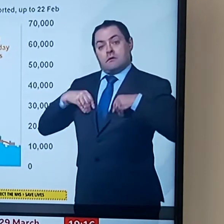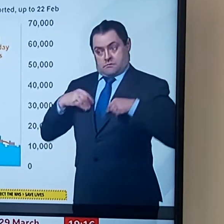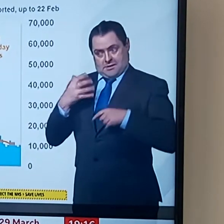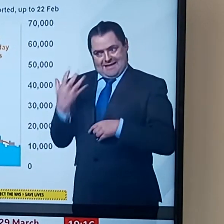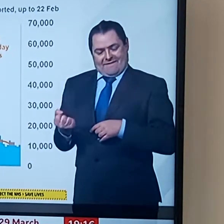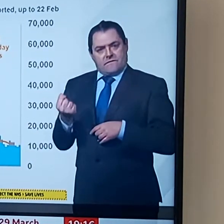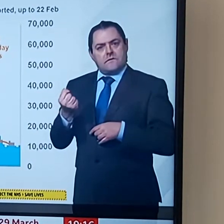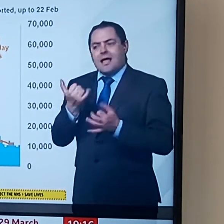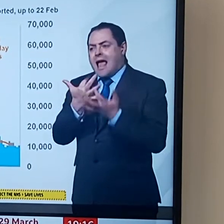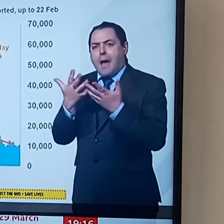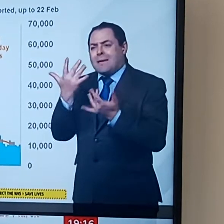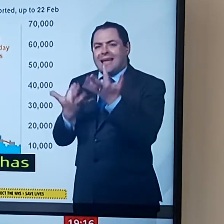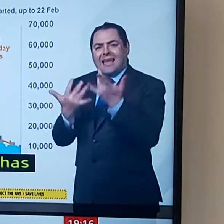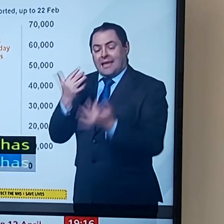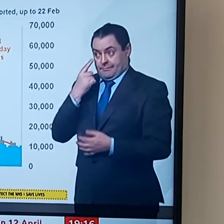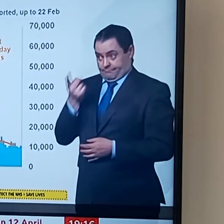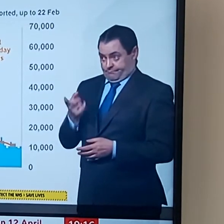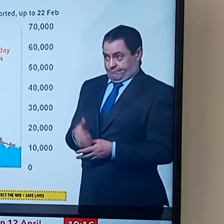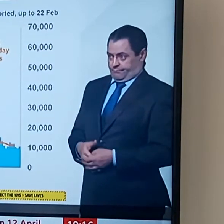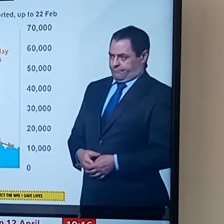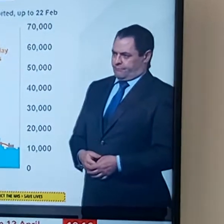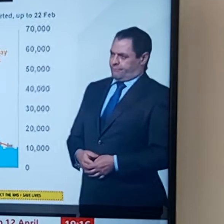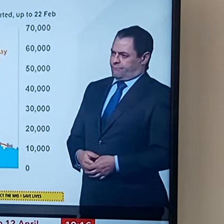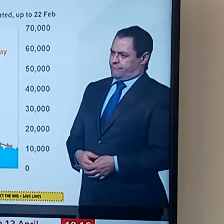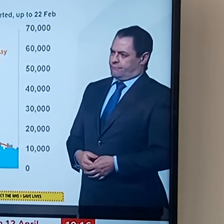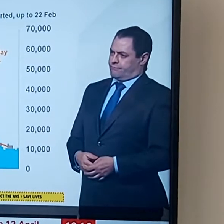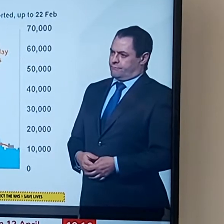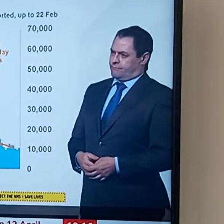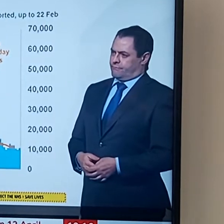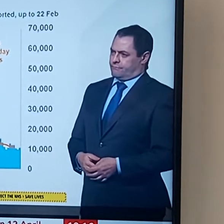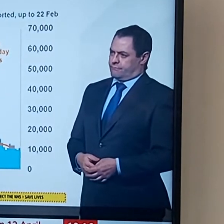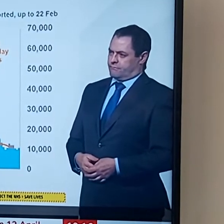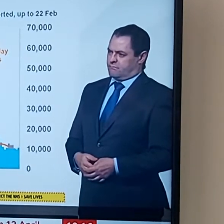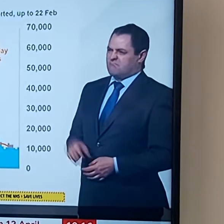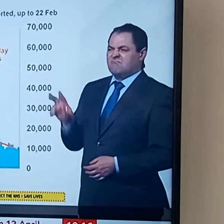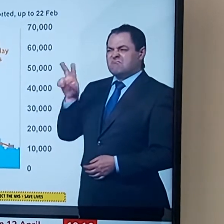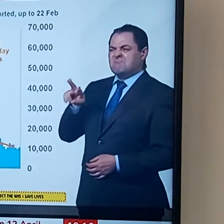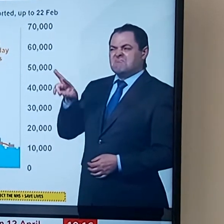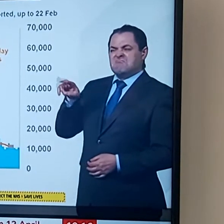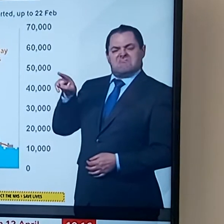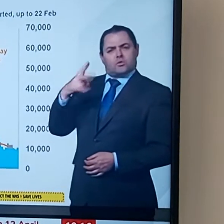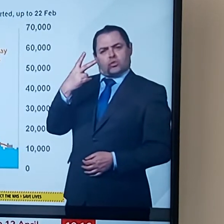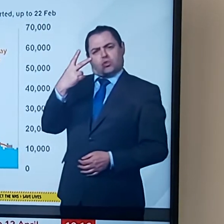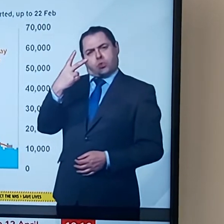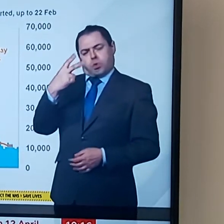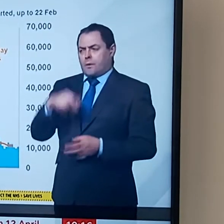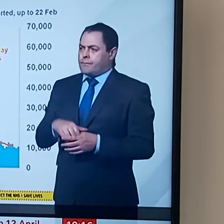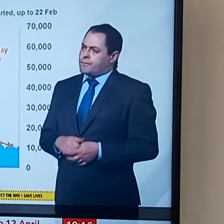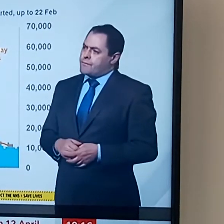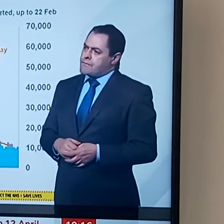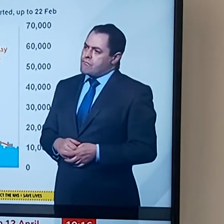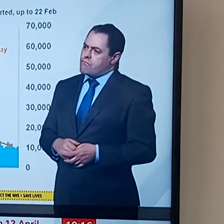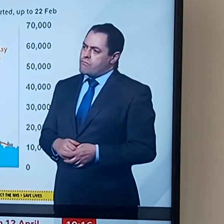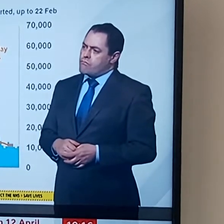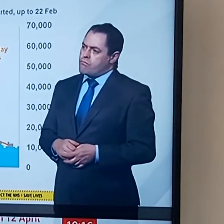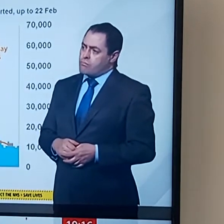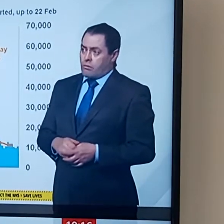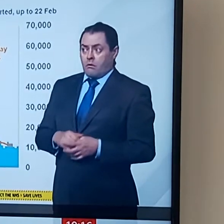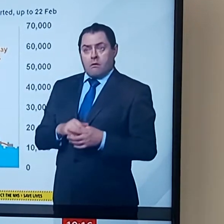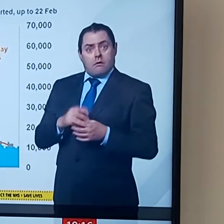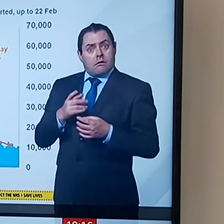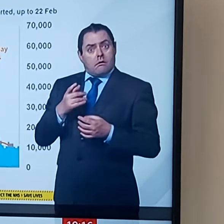COVID-19 in the UK. And as you can see, there are essentially two things to take away from this. The first of which is that the number testing